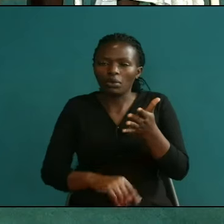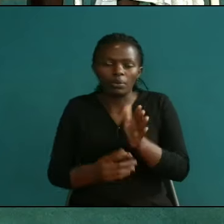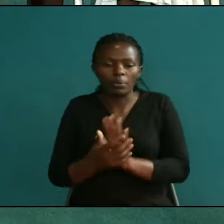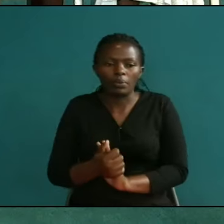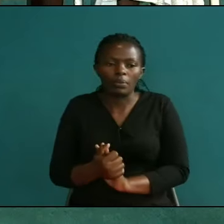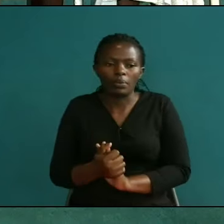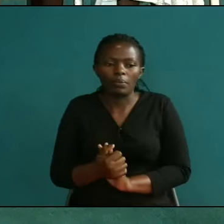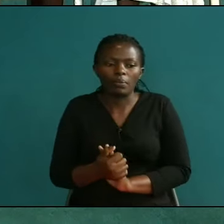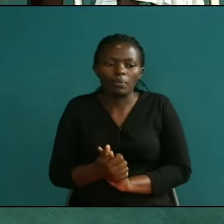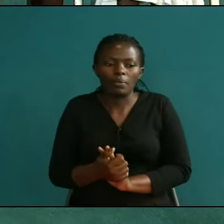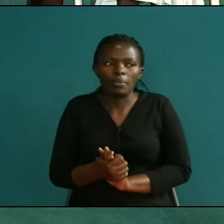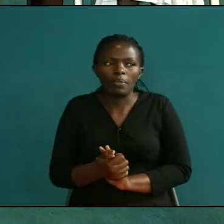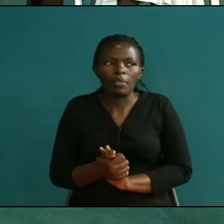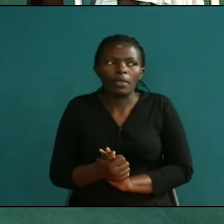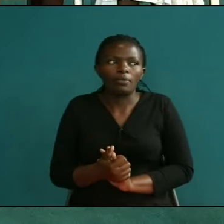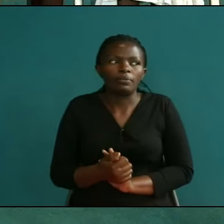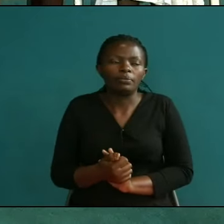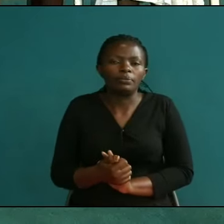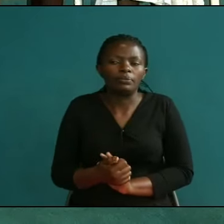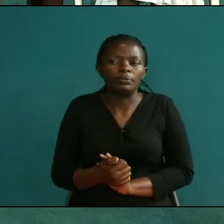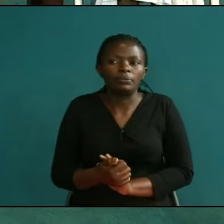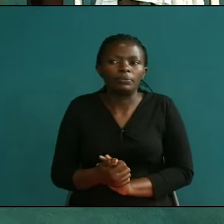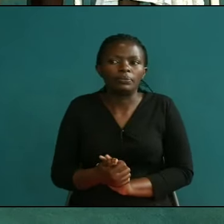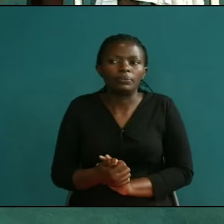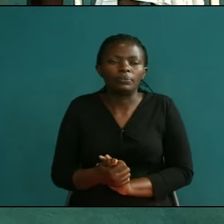read the punchlines?